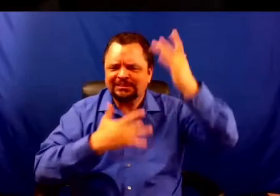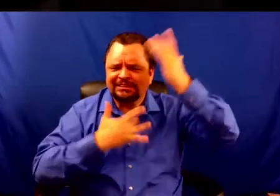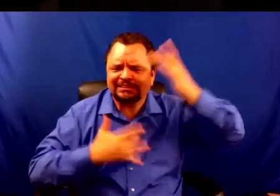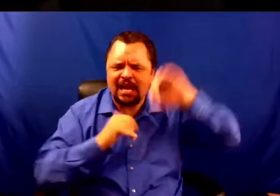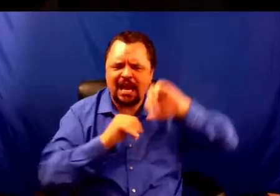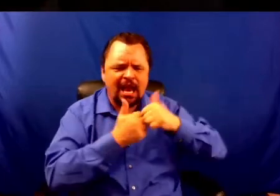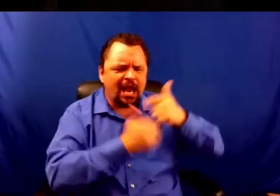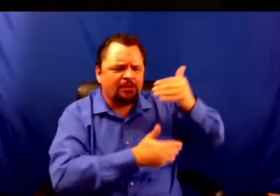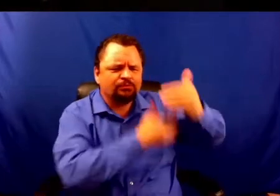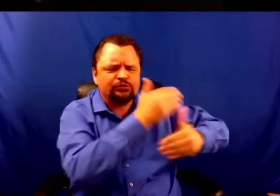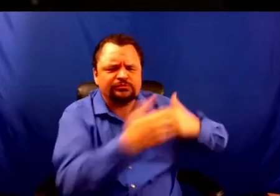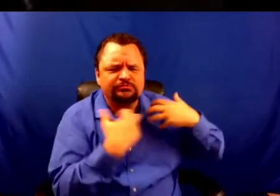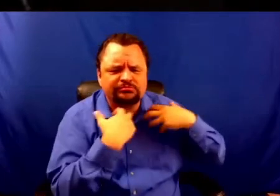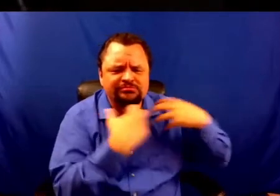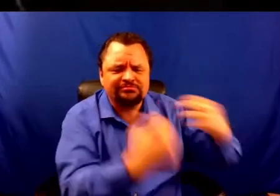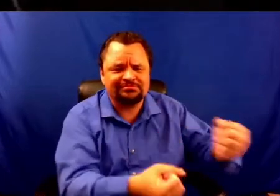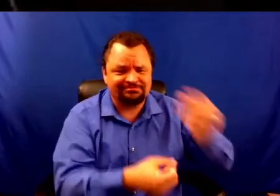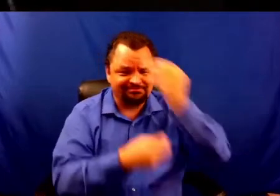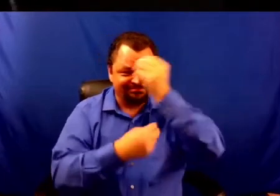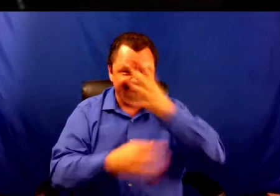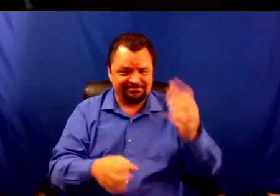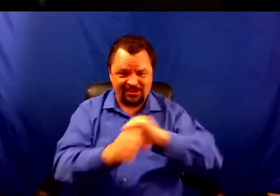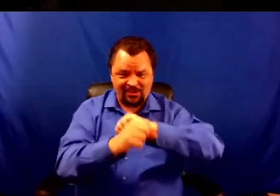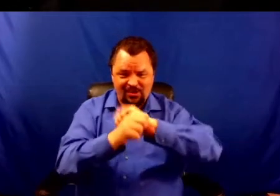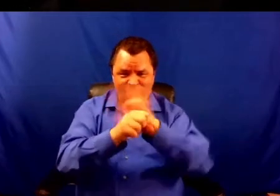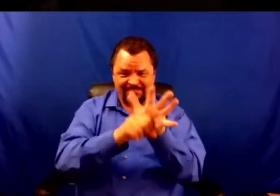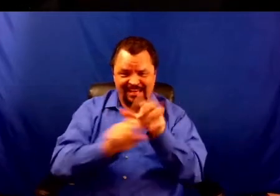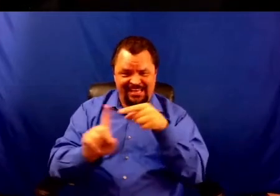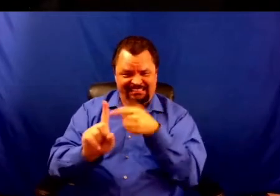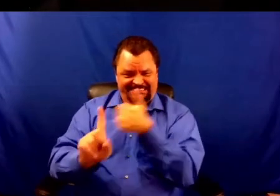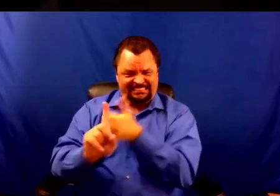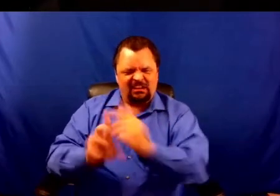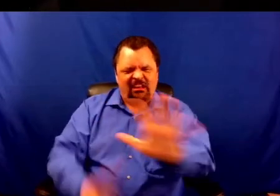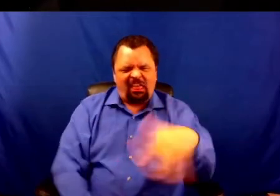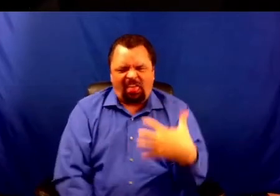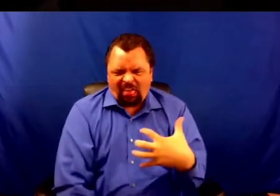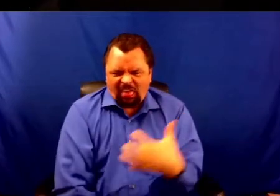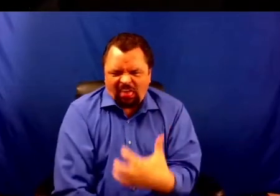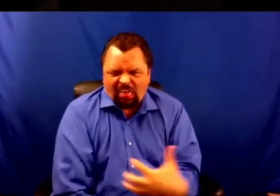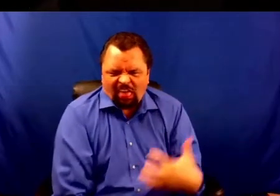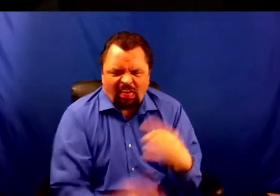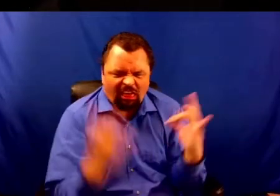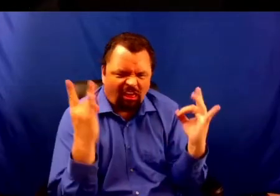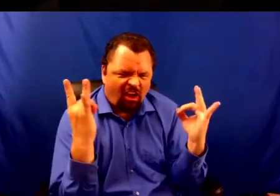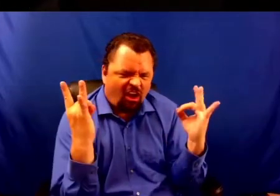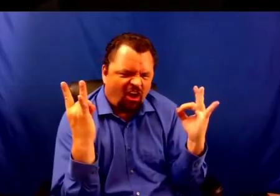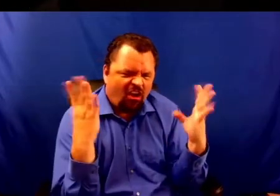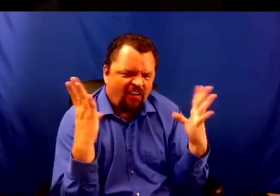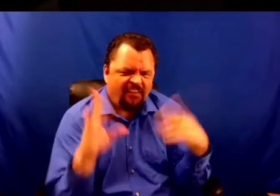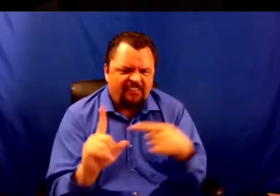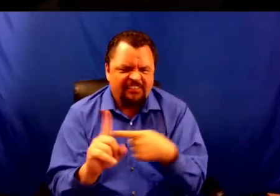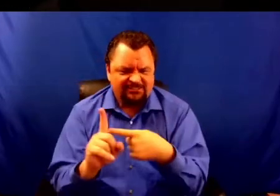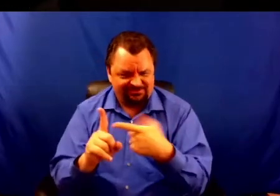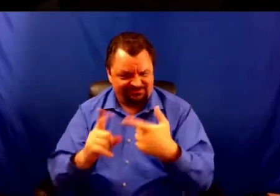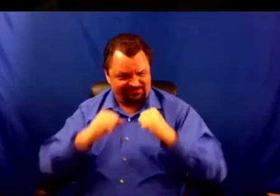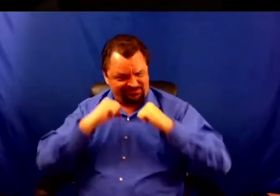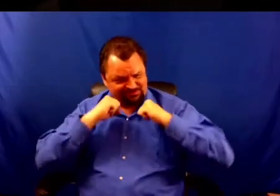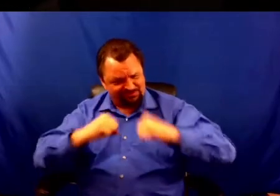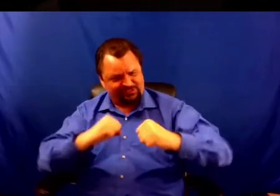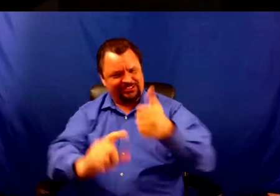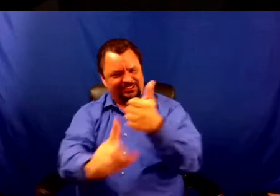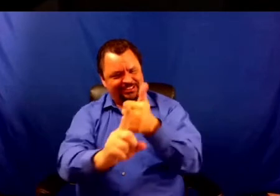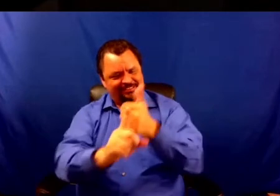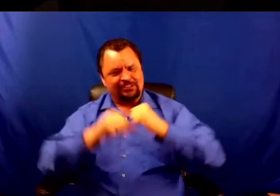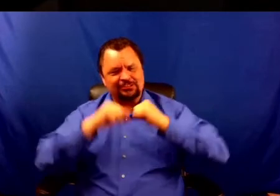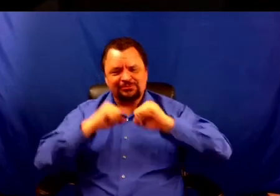also avoids the disease process, which I have to tell you, COVID is a nasty player. It invades your cell. Its